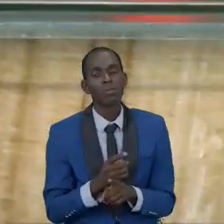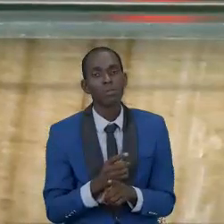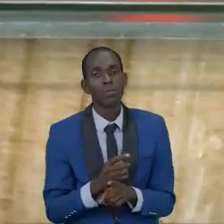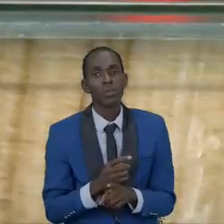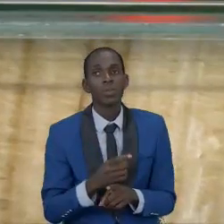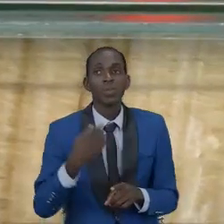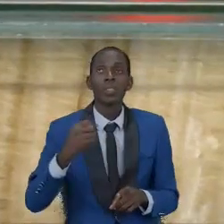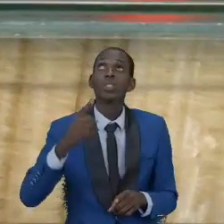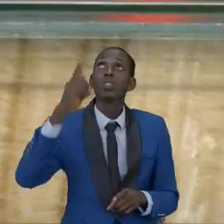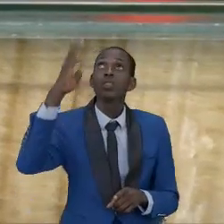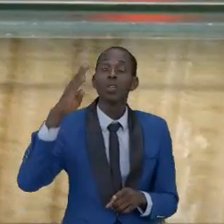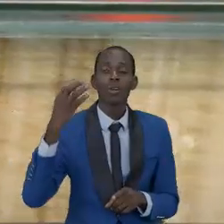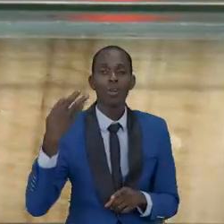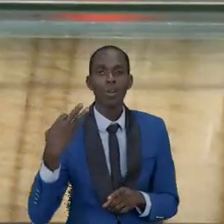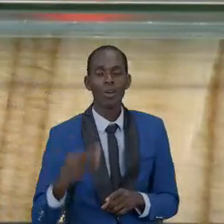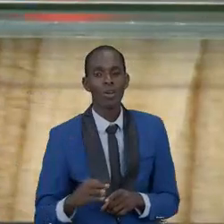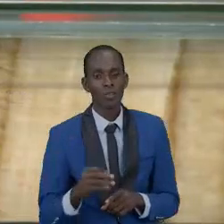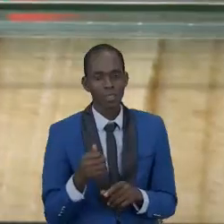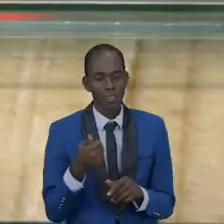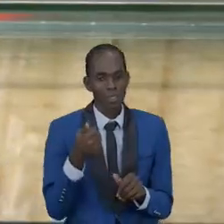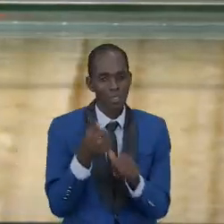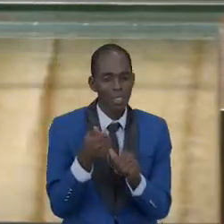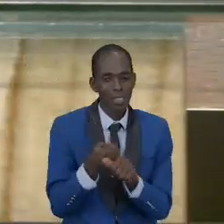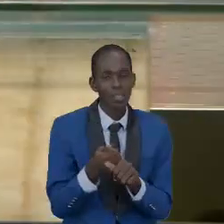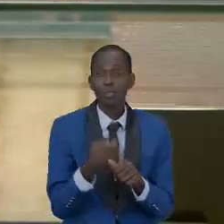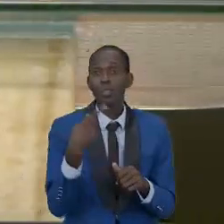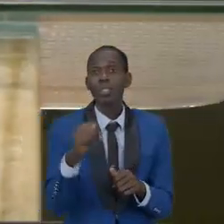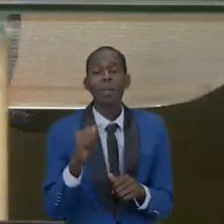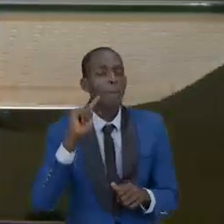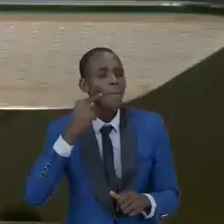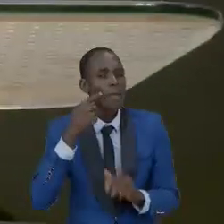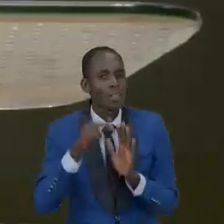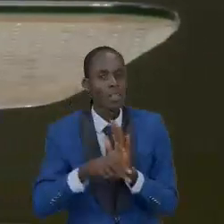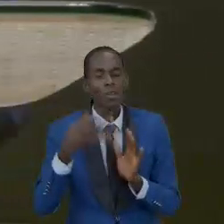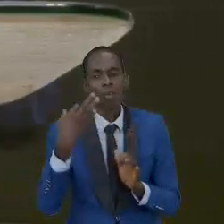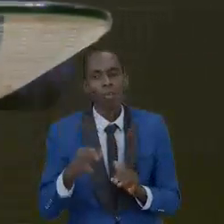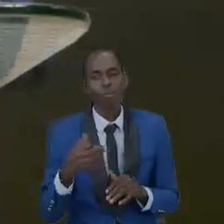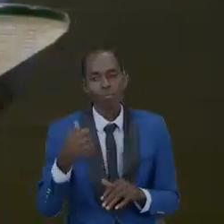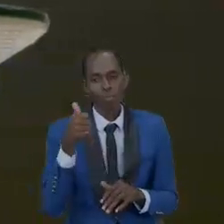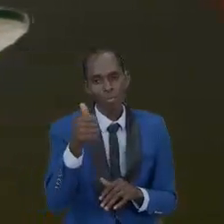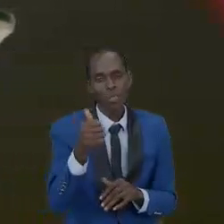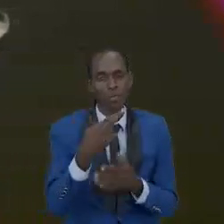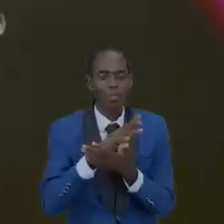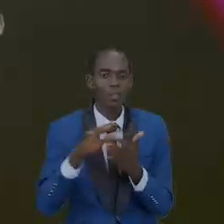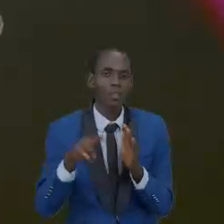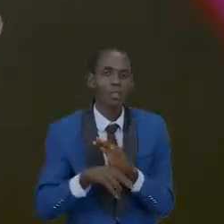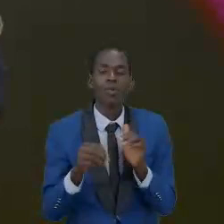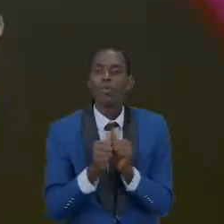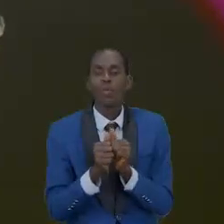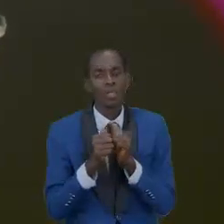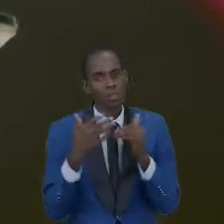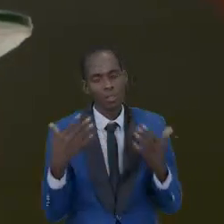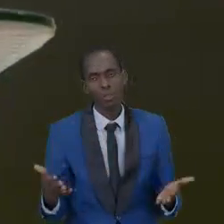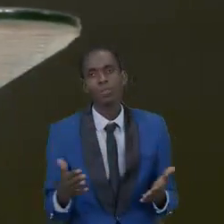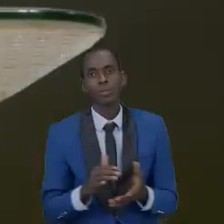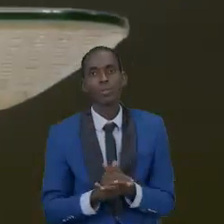of self-righteousness without grace. He's saying, don't you know what happens to the people who